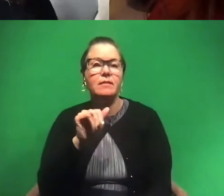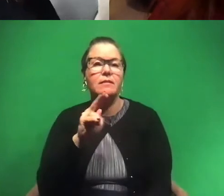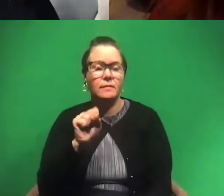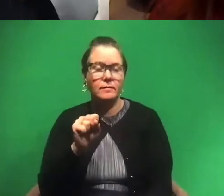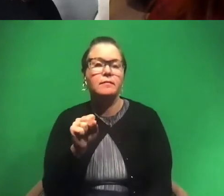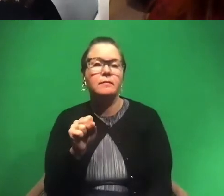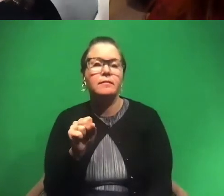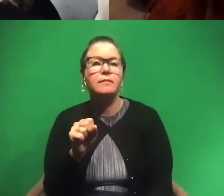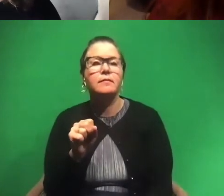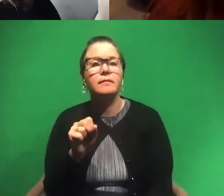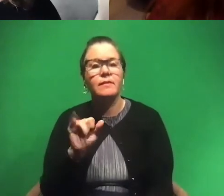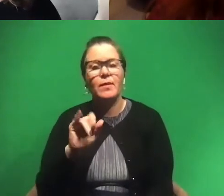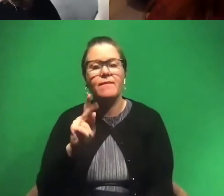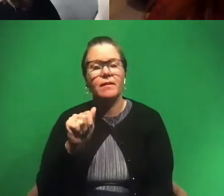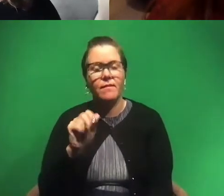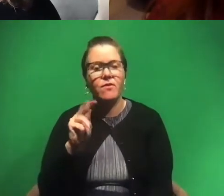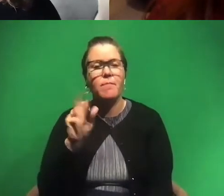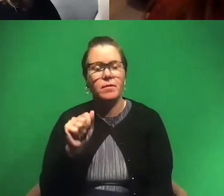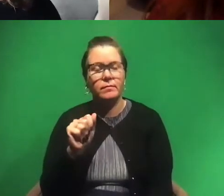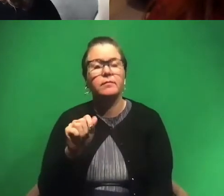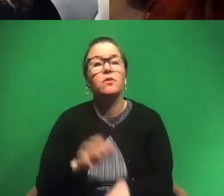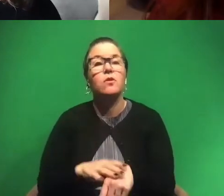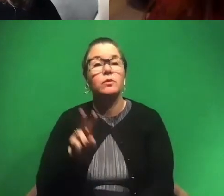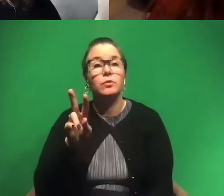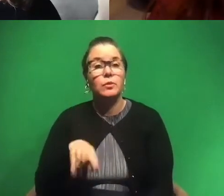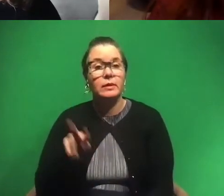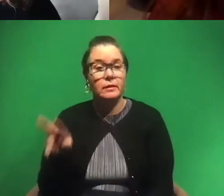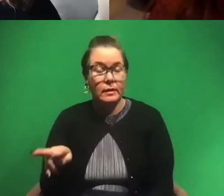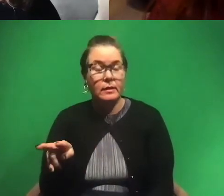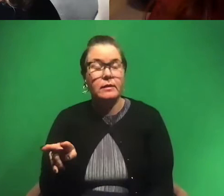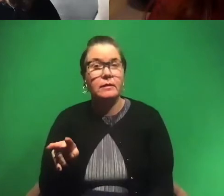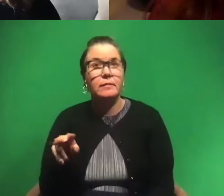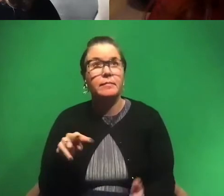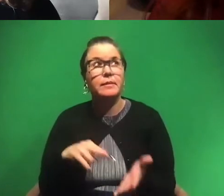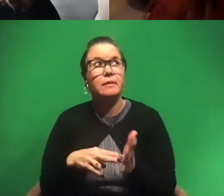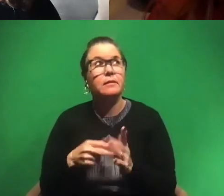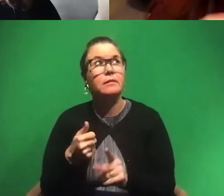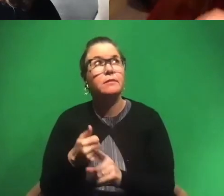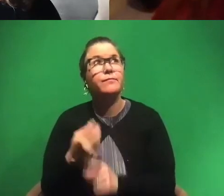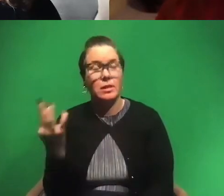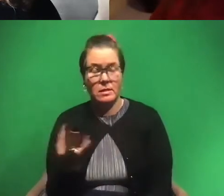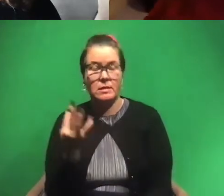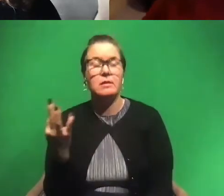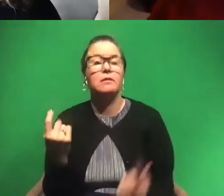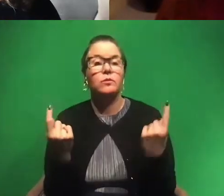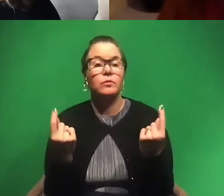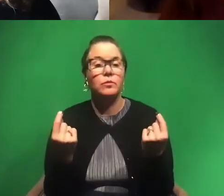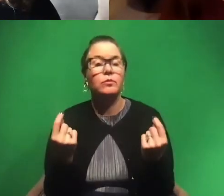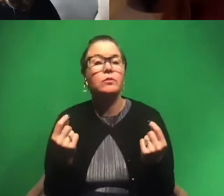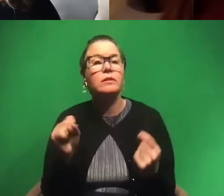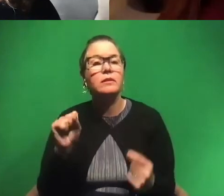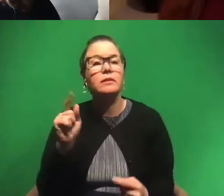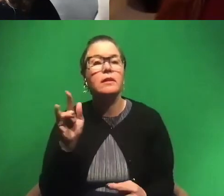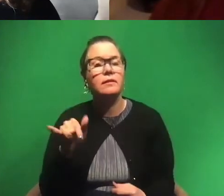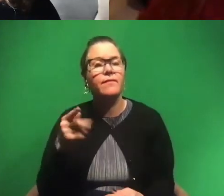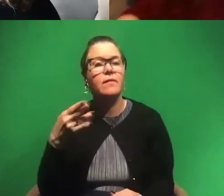Devika Varma. On the 22nd, which is a Friday, we're going to be hearing from Stacy Phillips